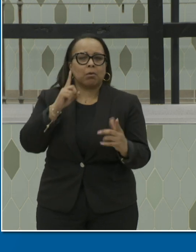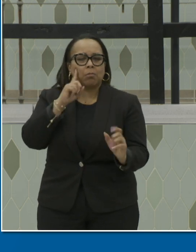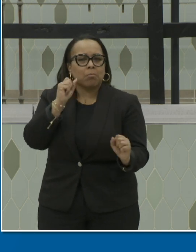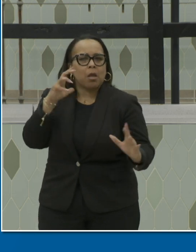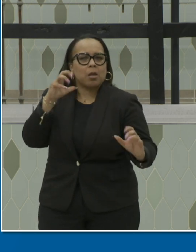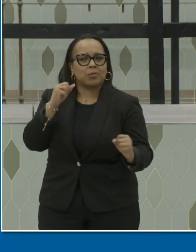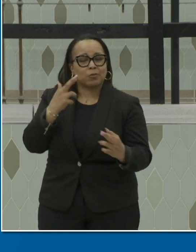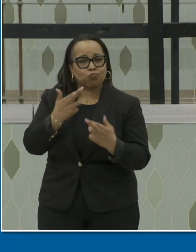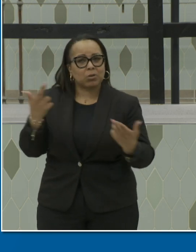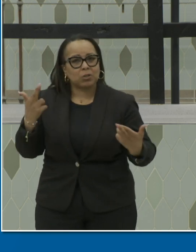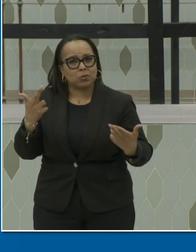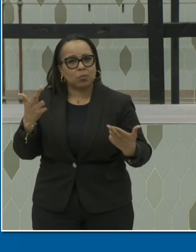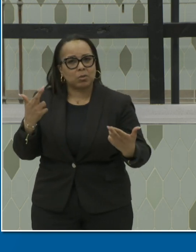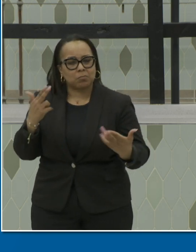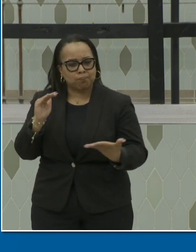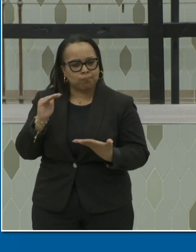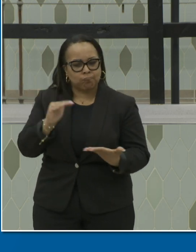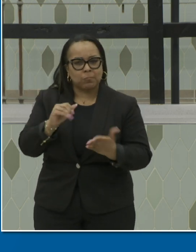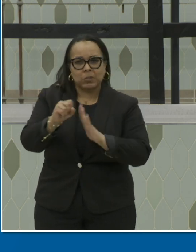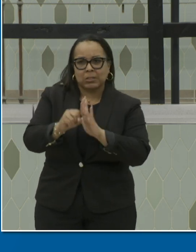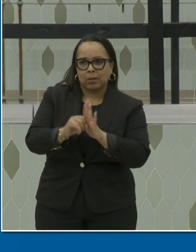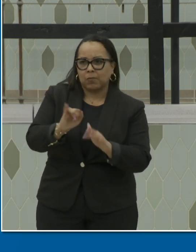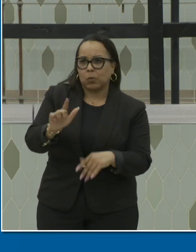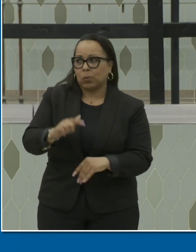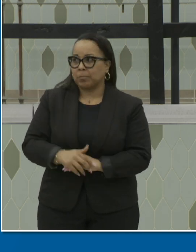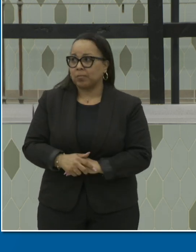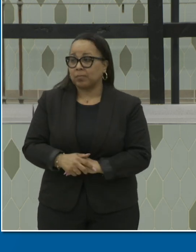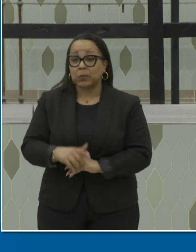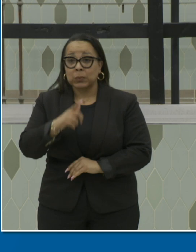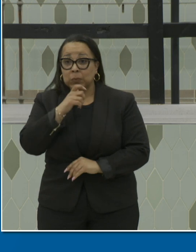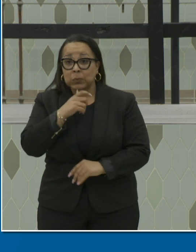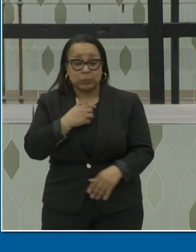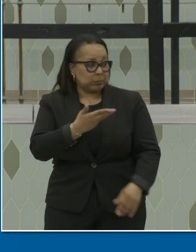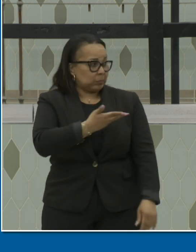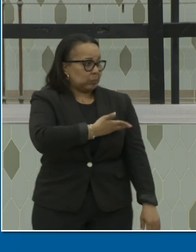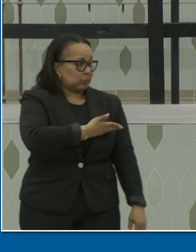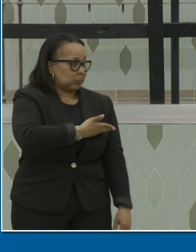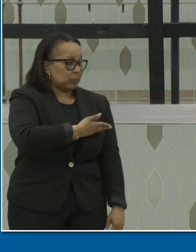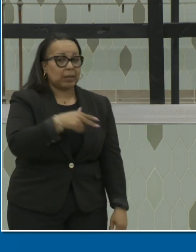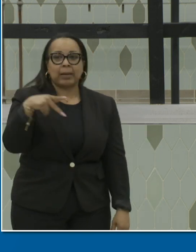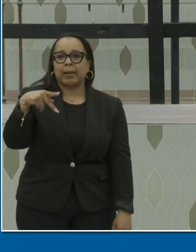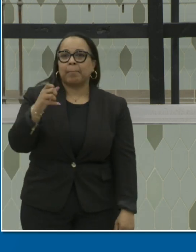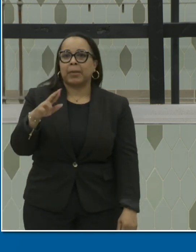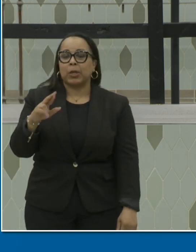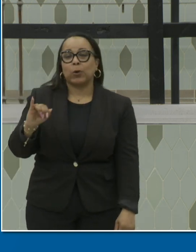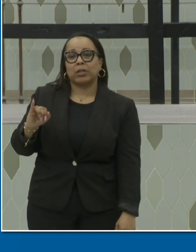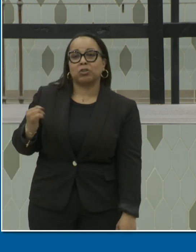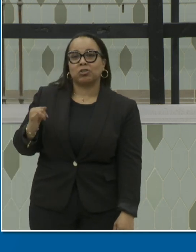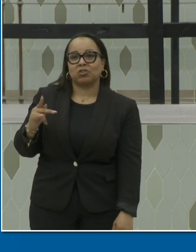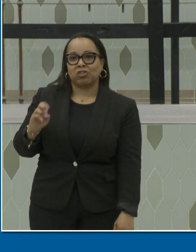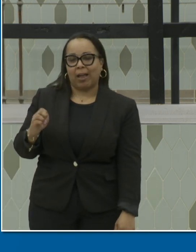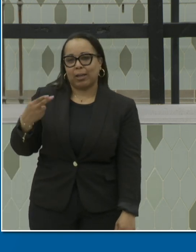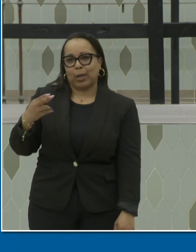amazing resources to the state of Illinois. That's Peter and Jackie Holston.